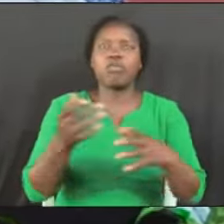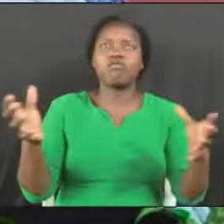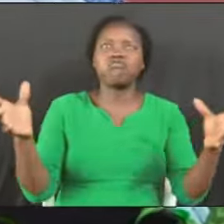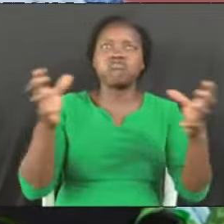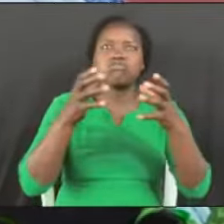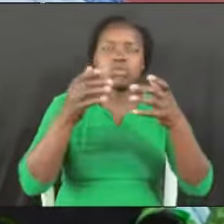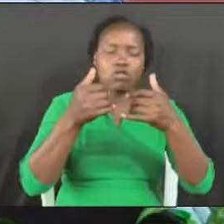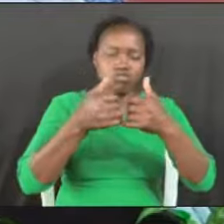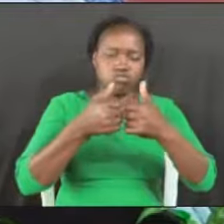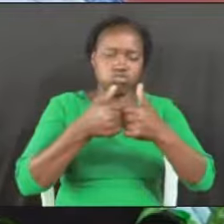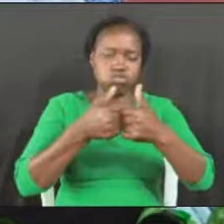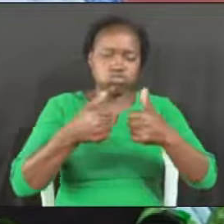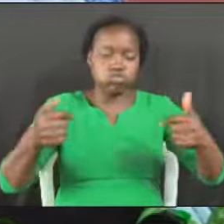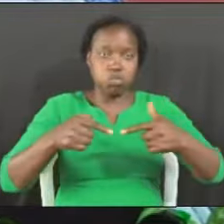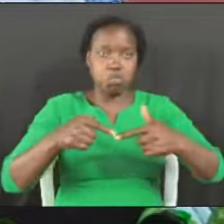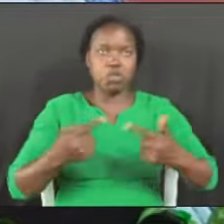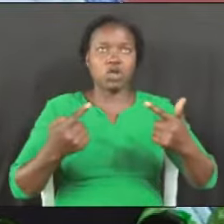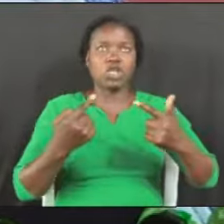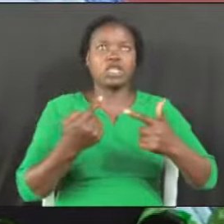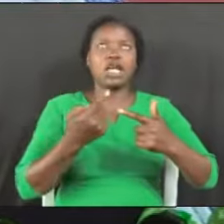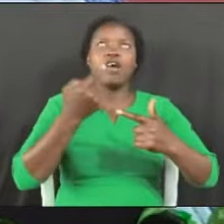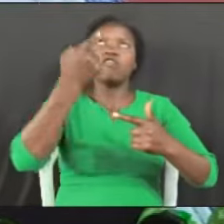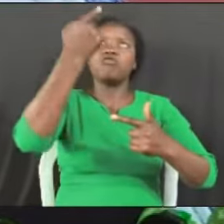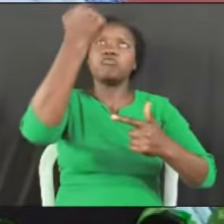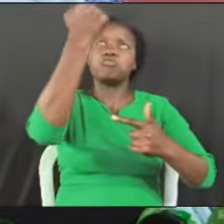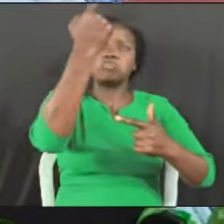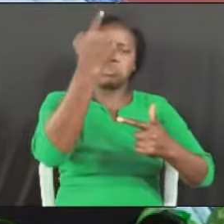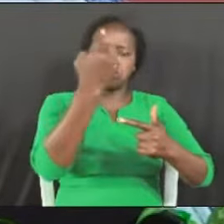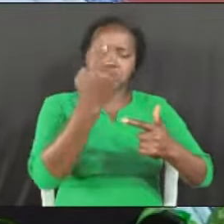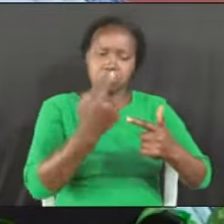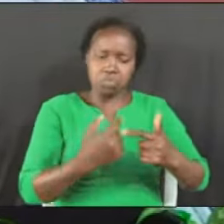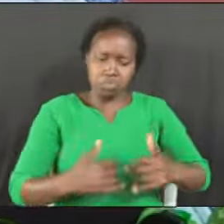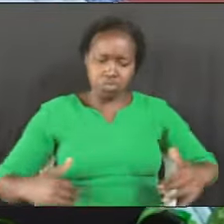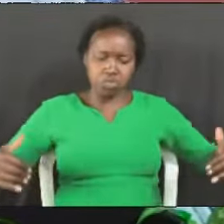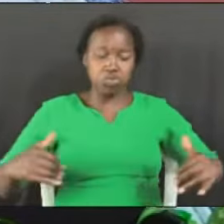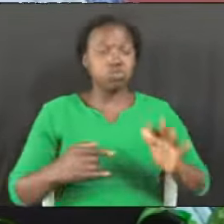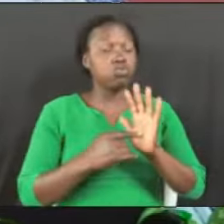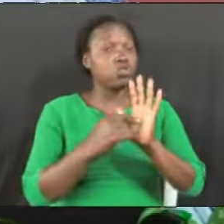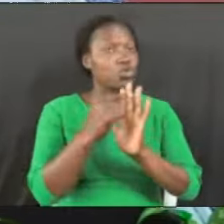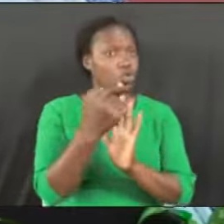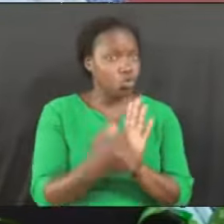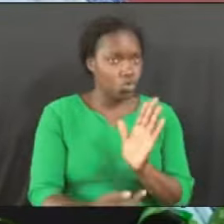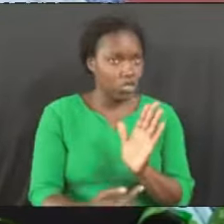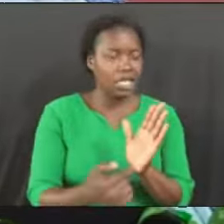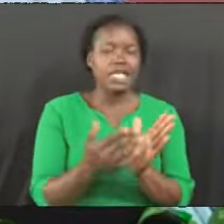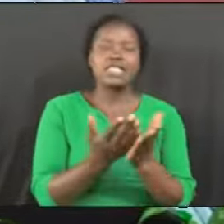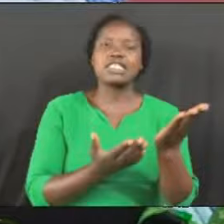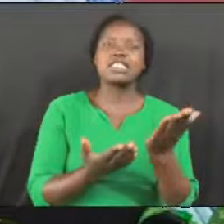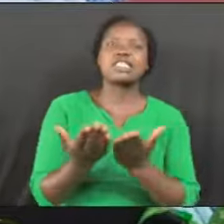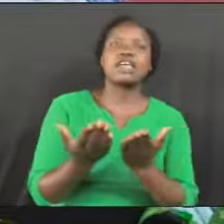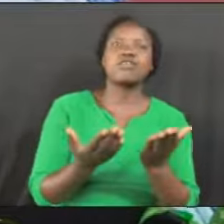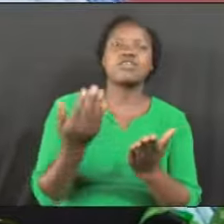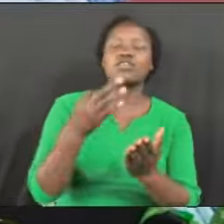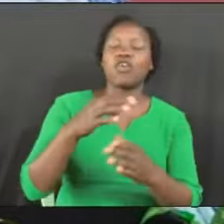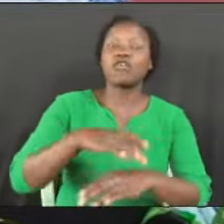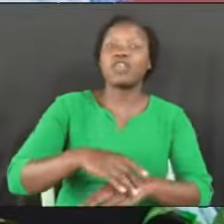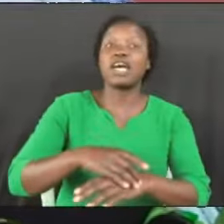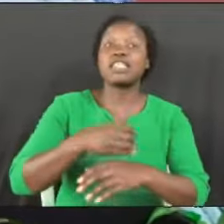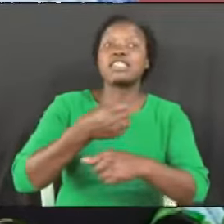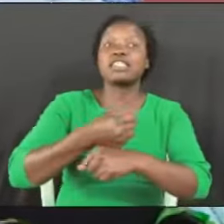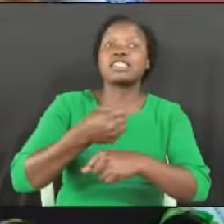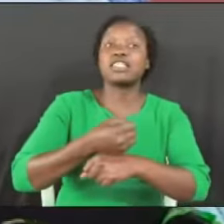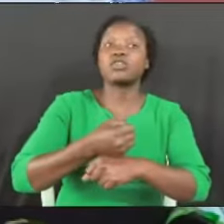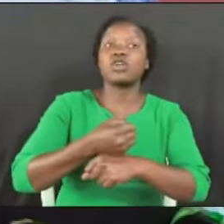from the top to the bottom. This was to show that the service of the earthly sanctuary